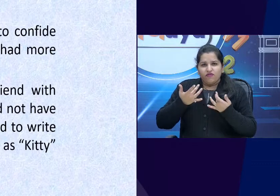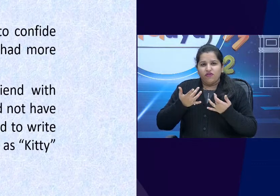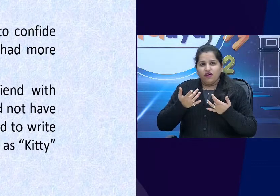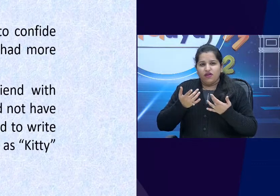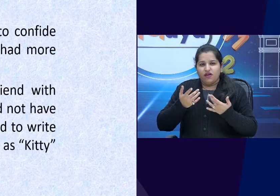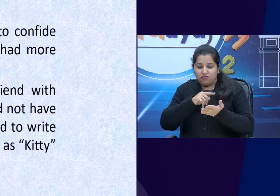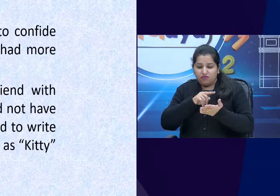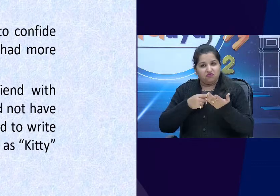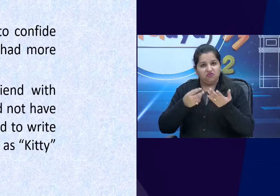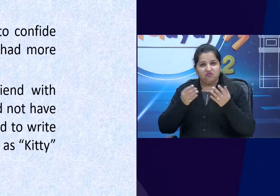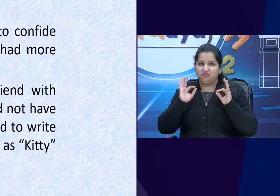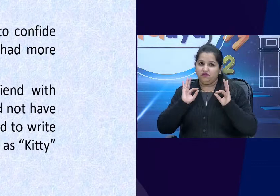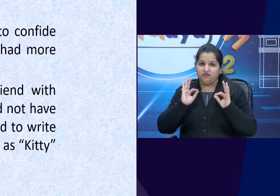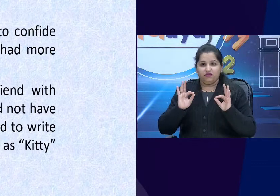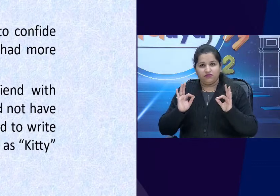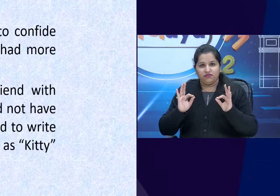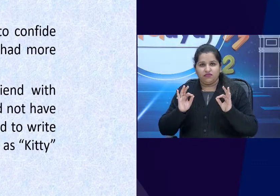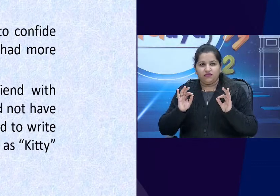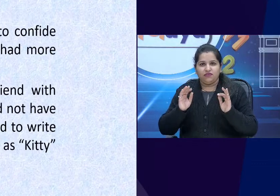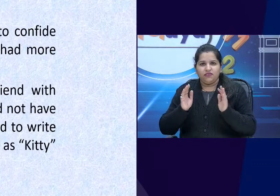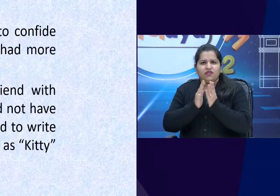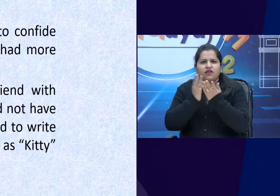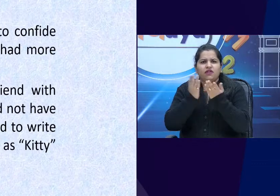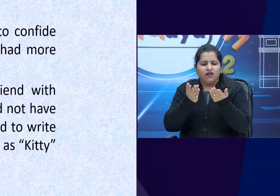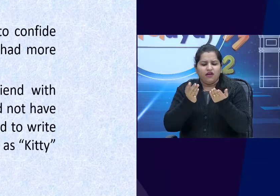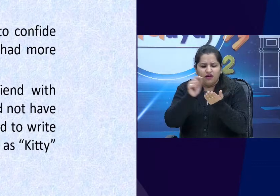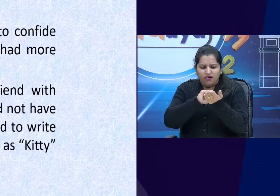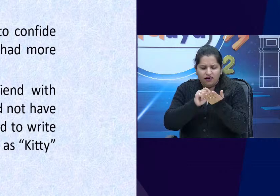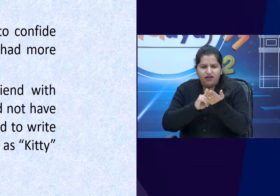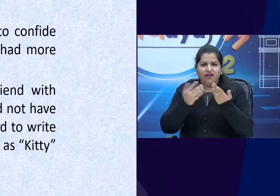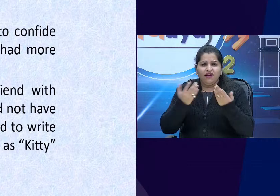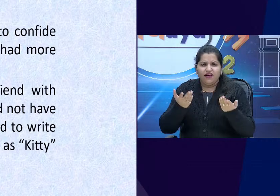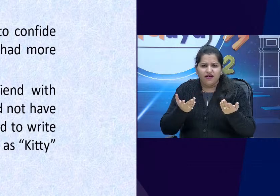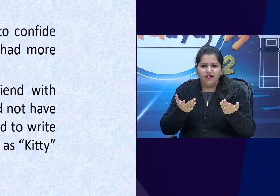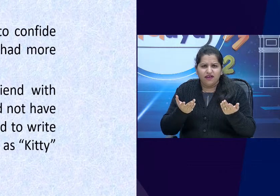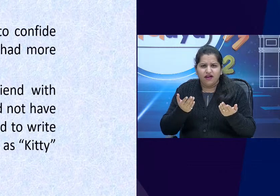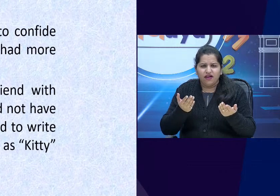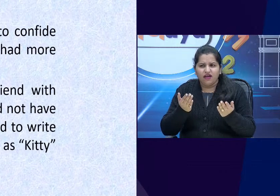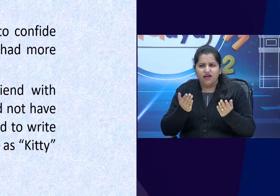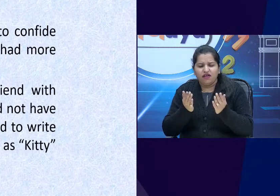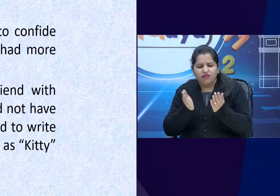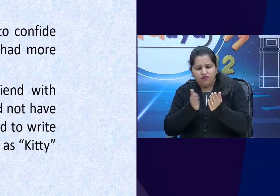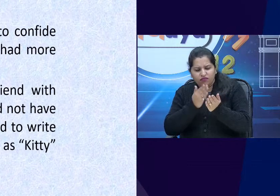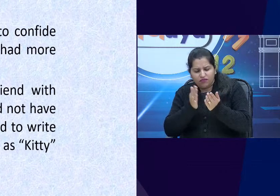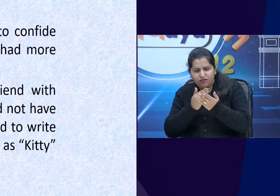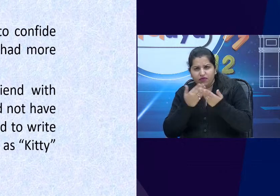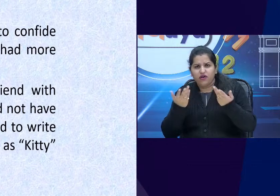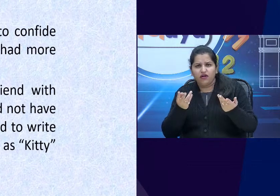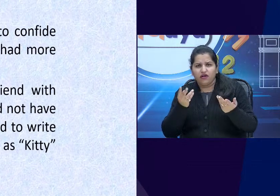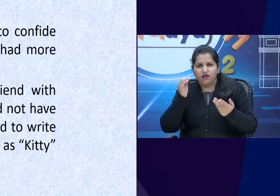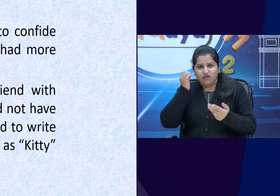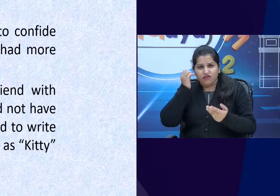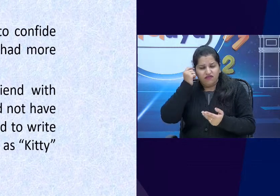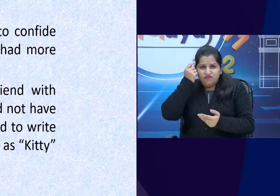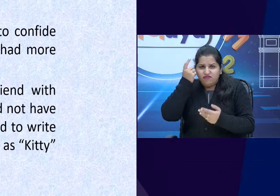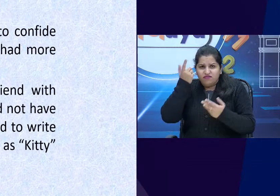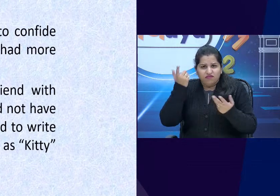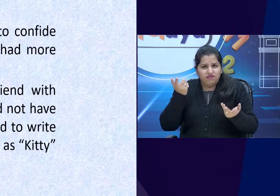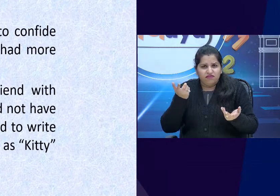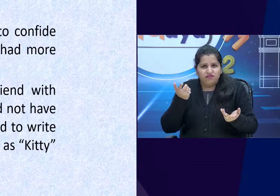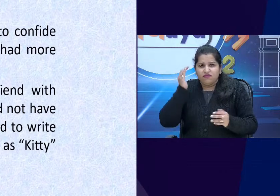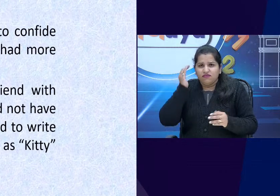do? Kya karega? He said, kya karega? We will say in Hindi. Am I correct? I don't know.